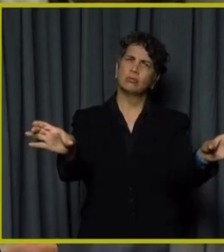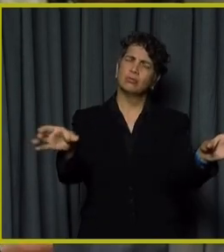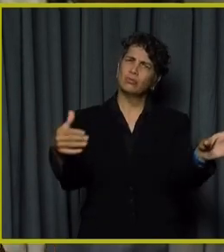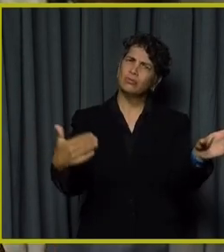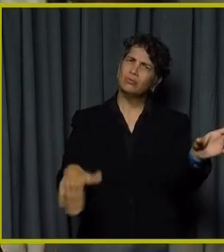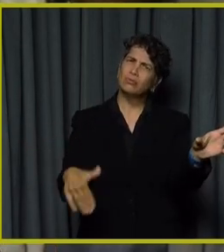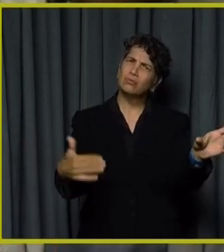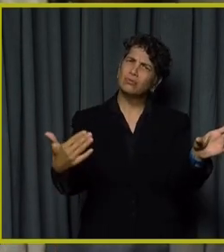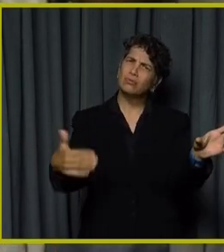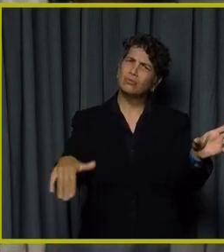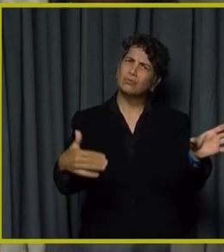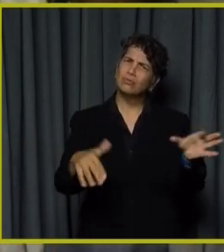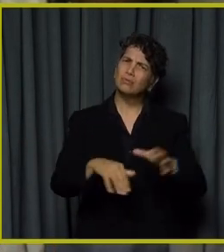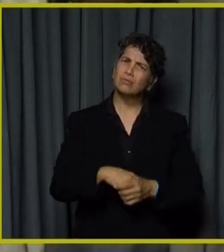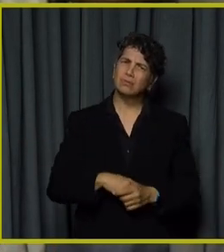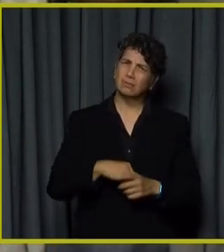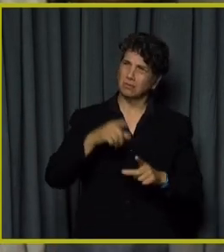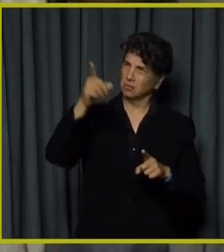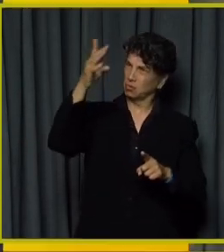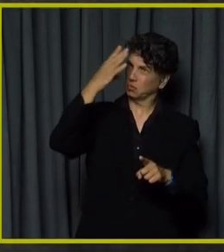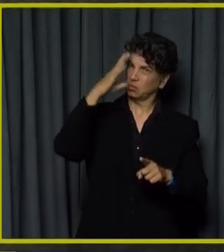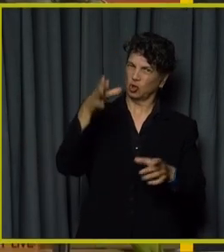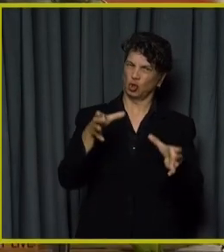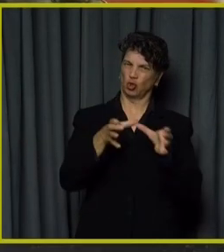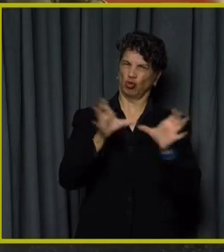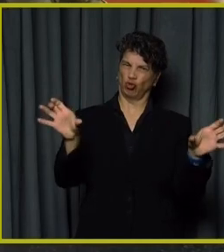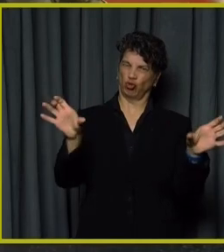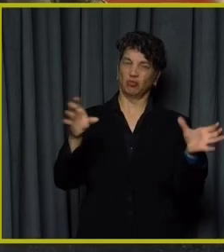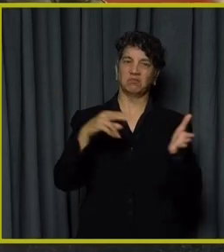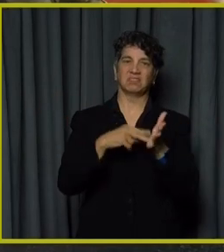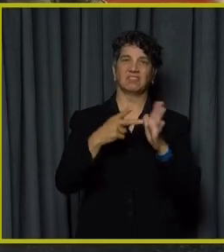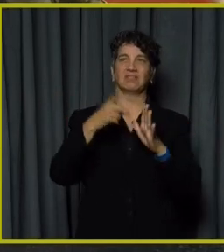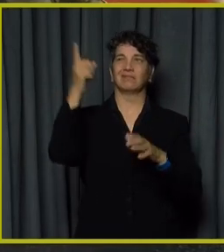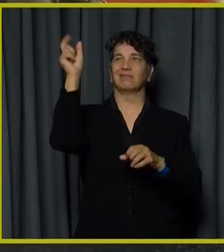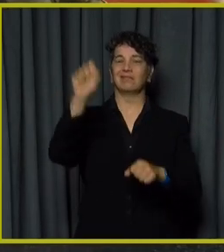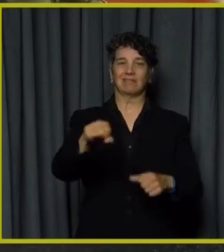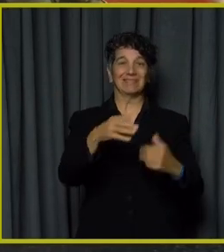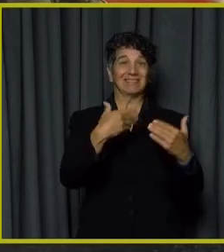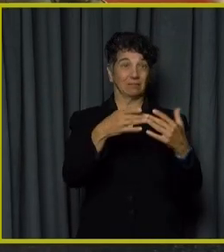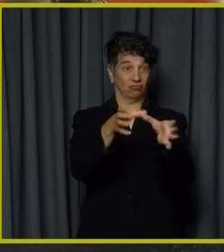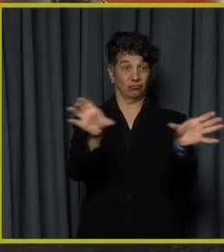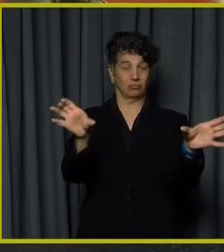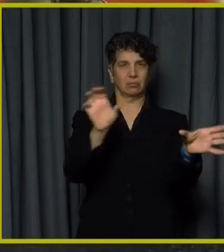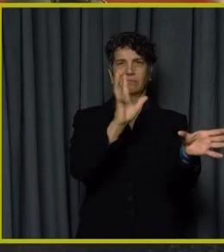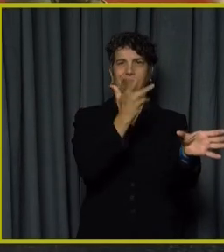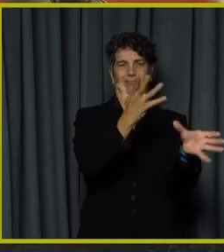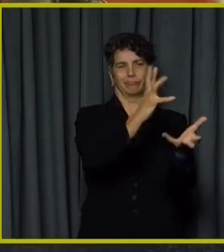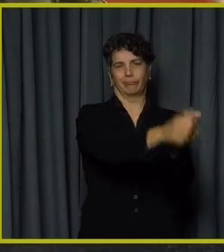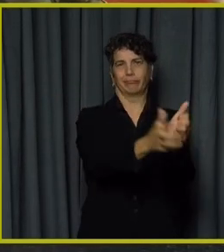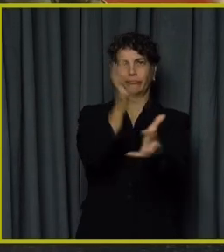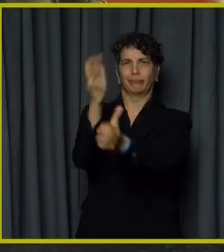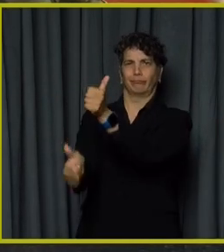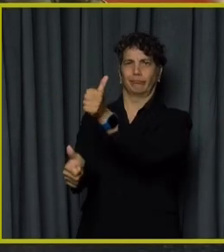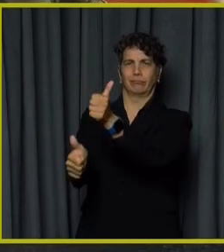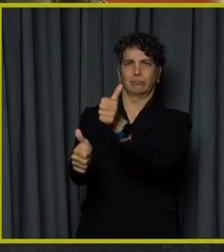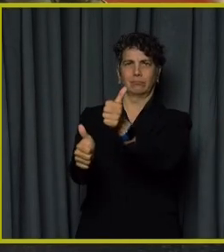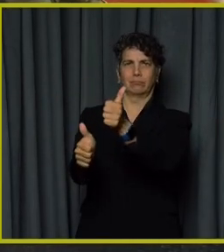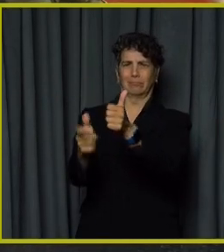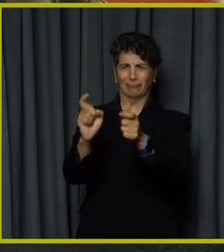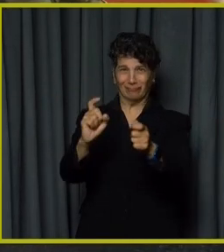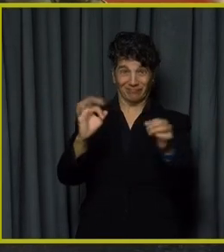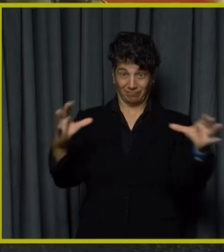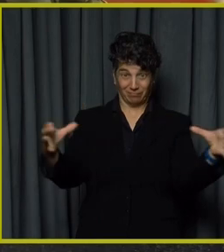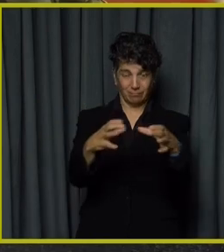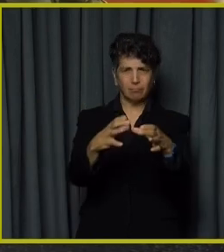divided, they can conquer. Everybody is aware that school where her grandchild is going